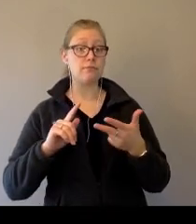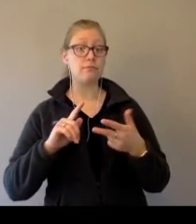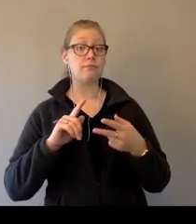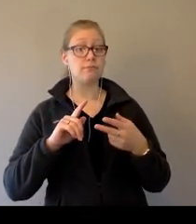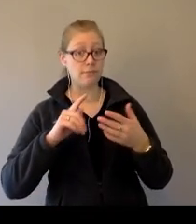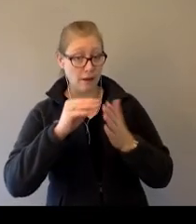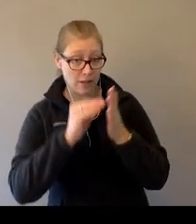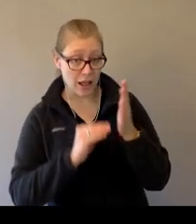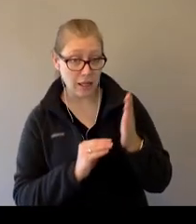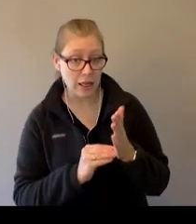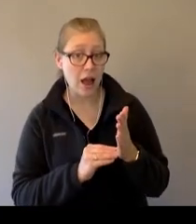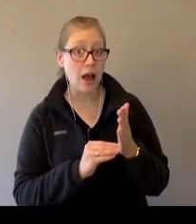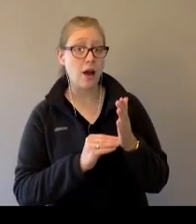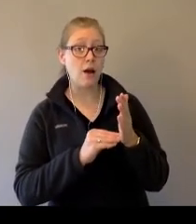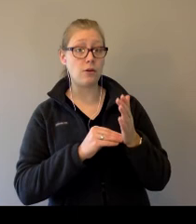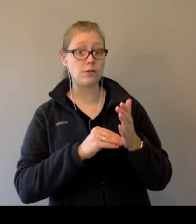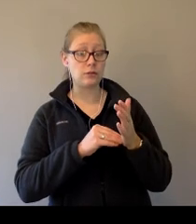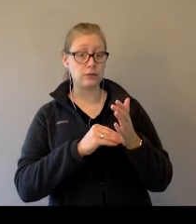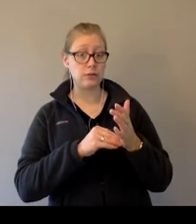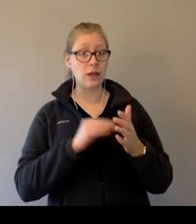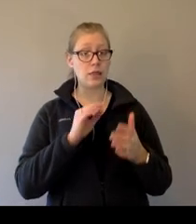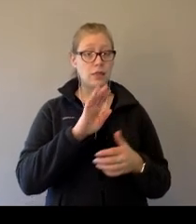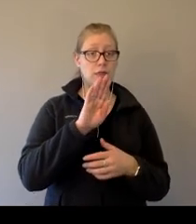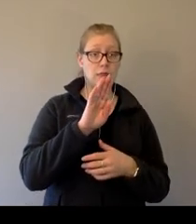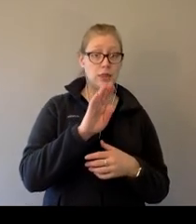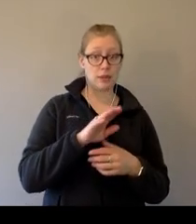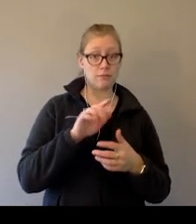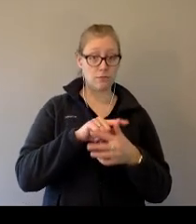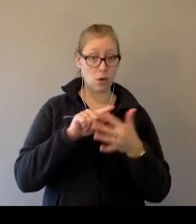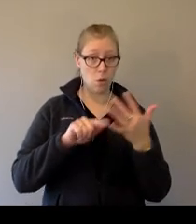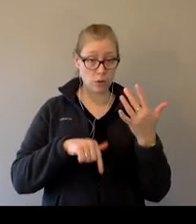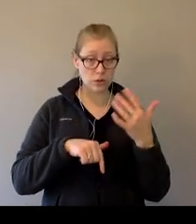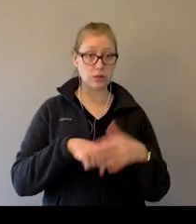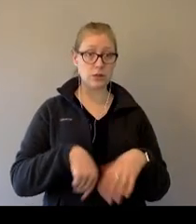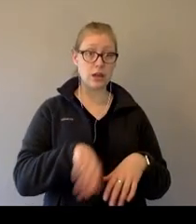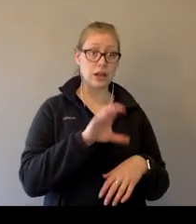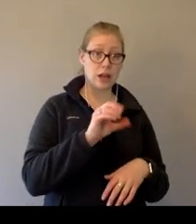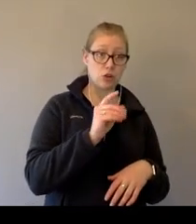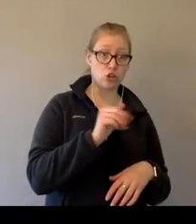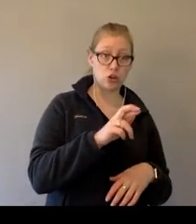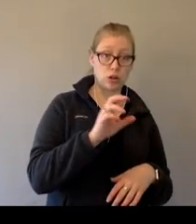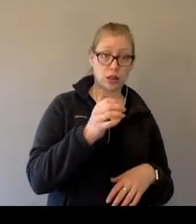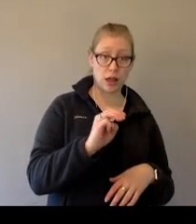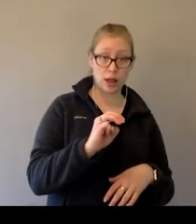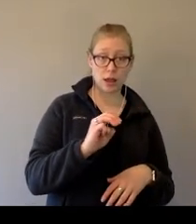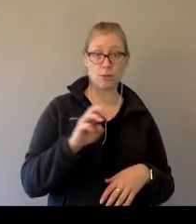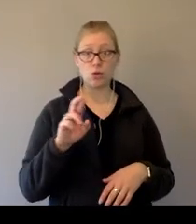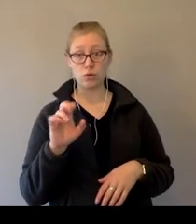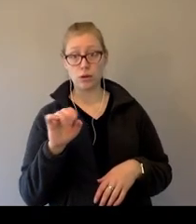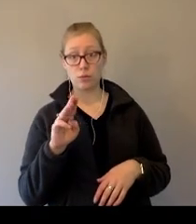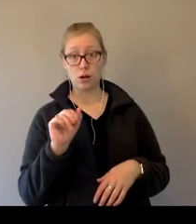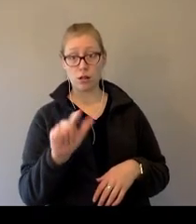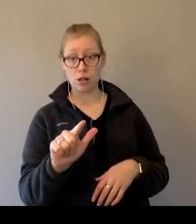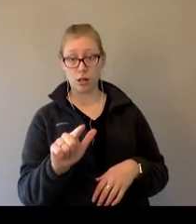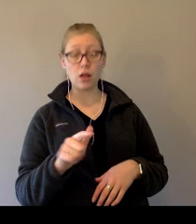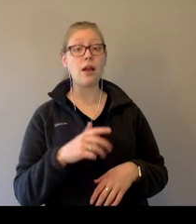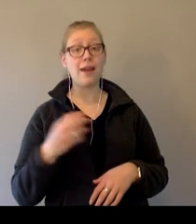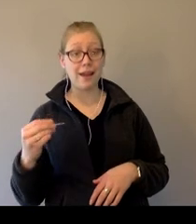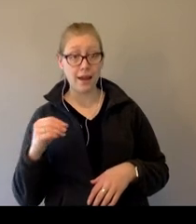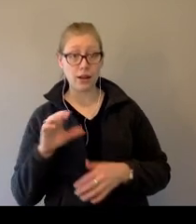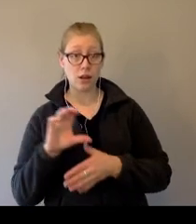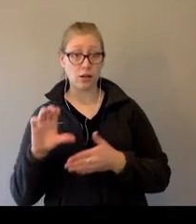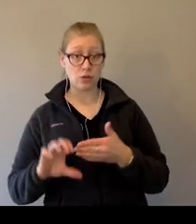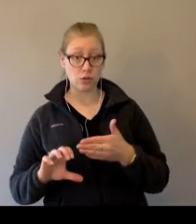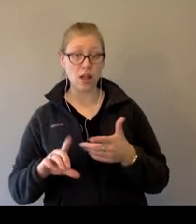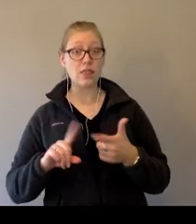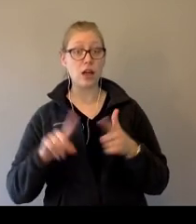body, counterclaims and rebuttals, and conclusion. Then you're going to take a screenshot of the lesson 6 work. So